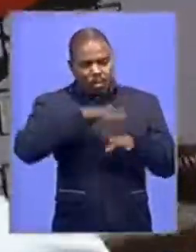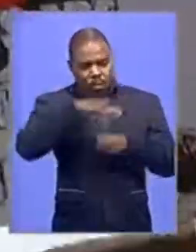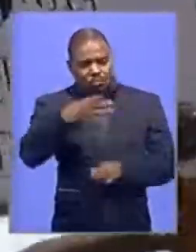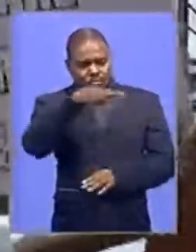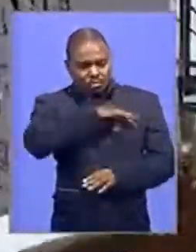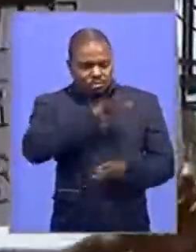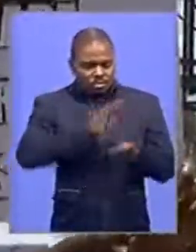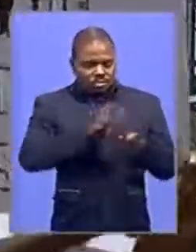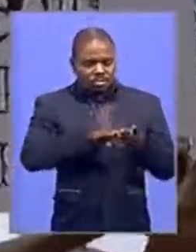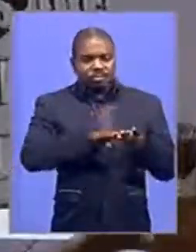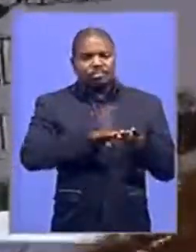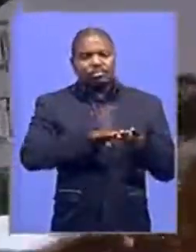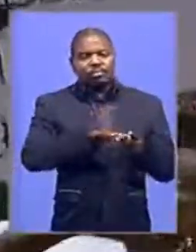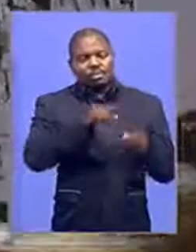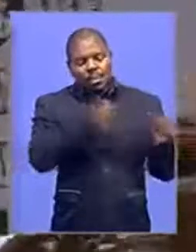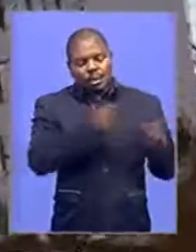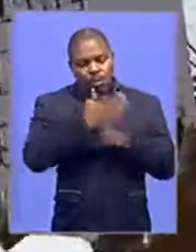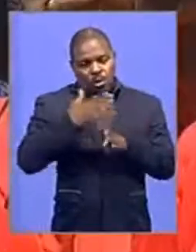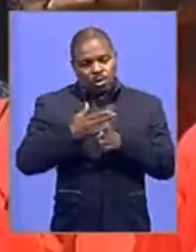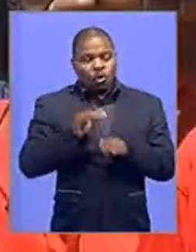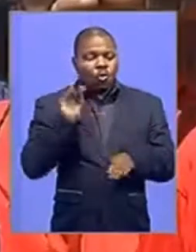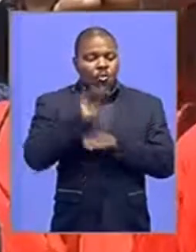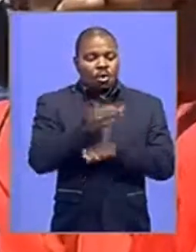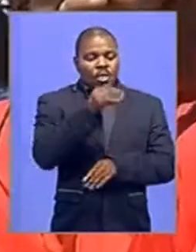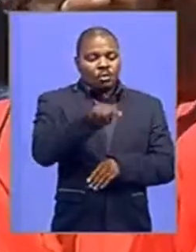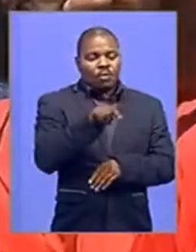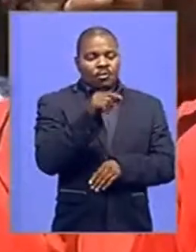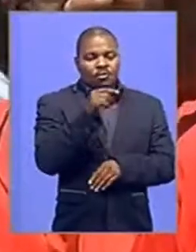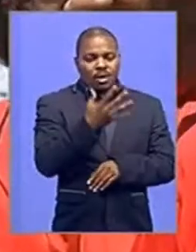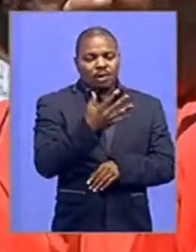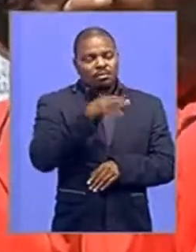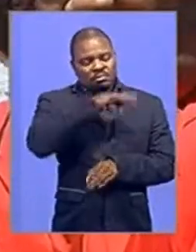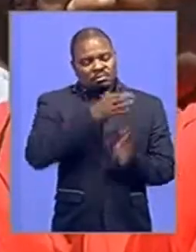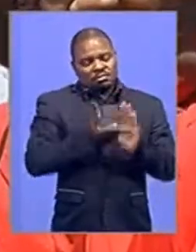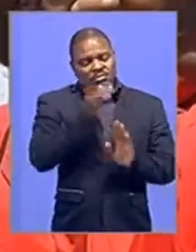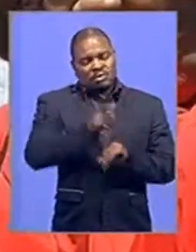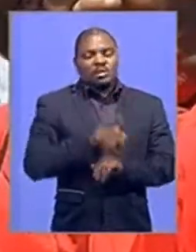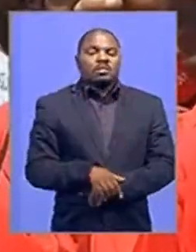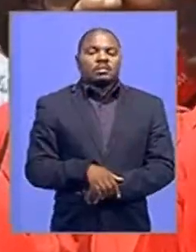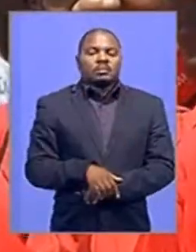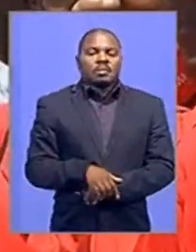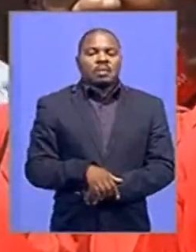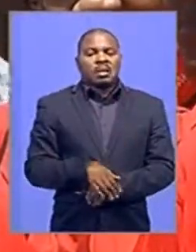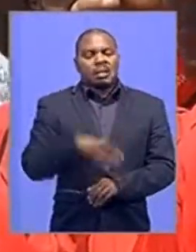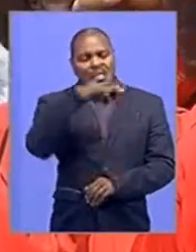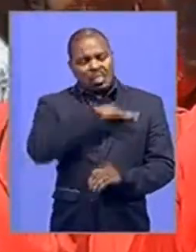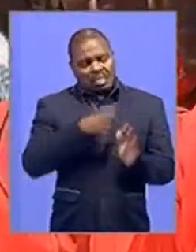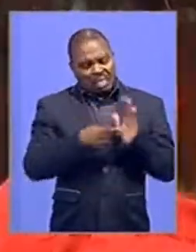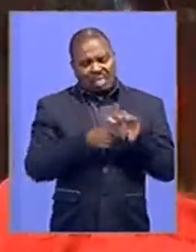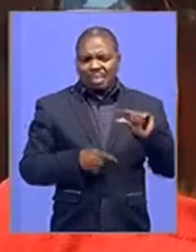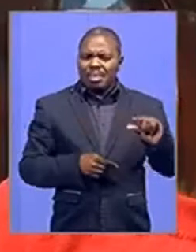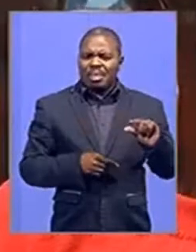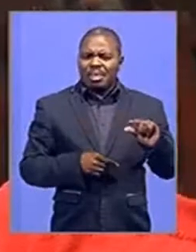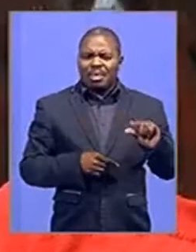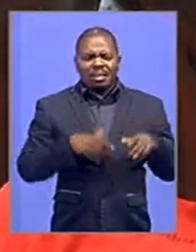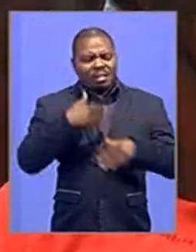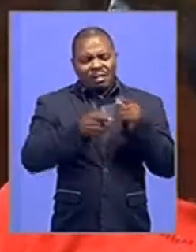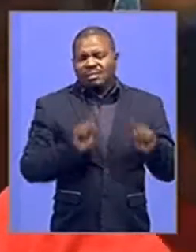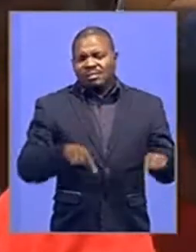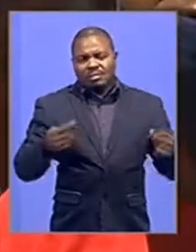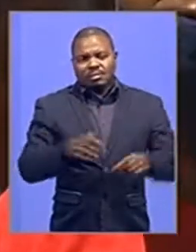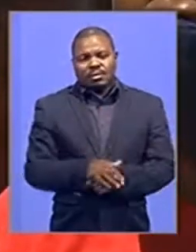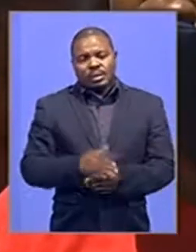di le 3,500. Letseno le ke le kreya le lenyenyane ha ke kgone go iphedisa ka lone. Babereki ka rona ba